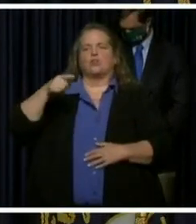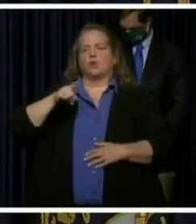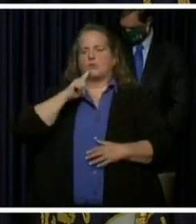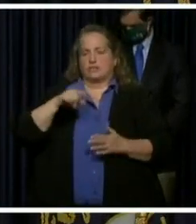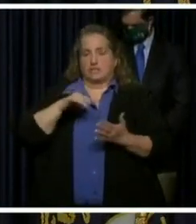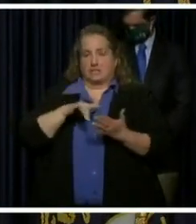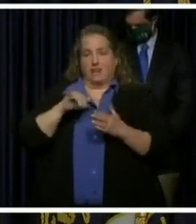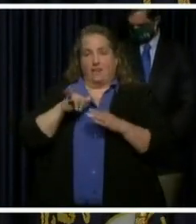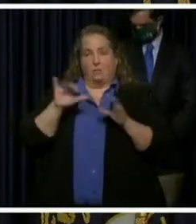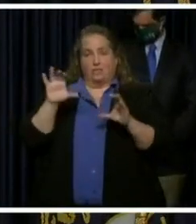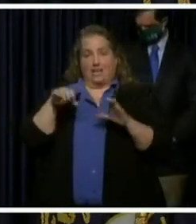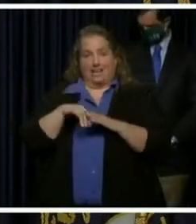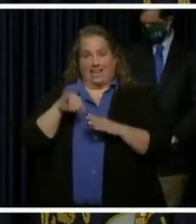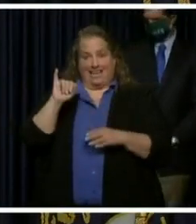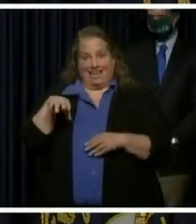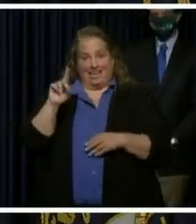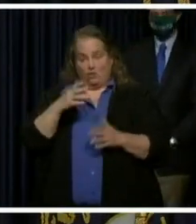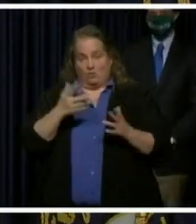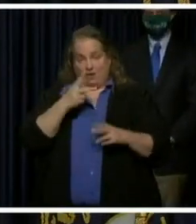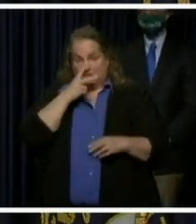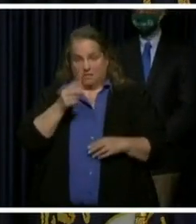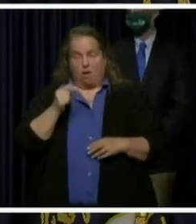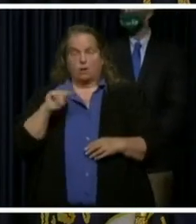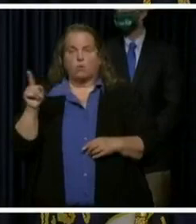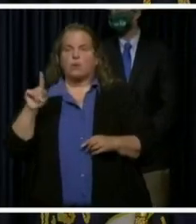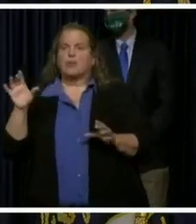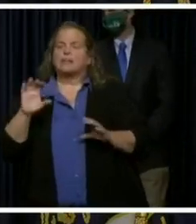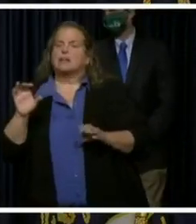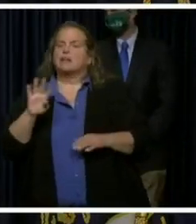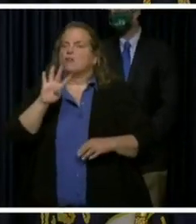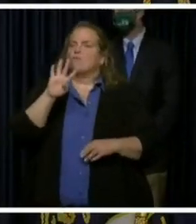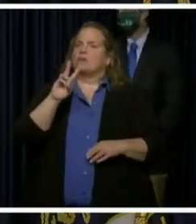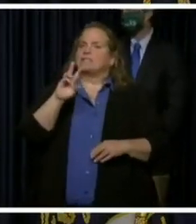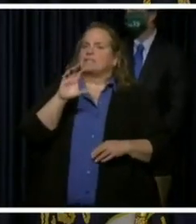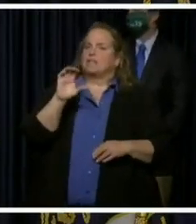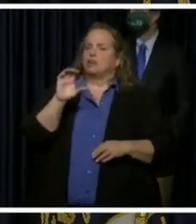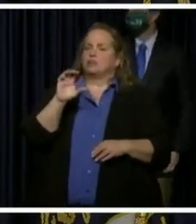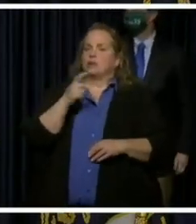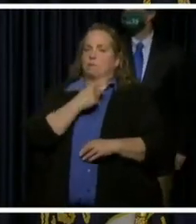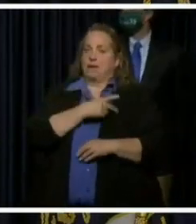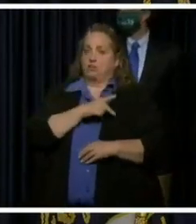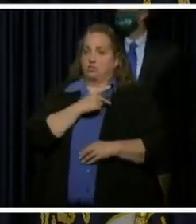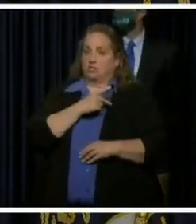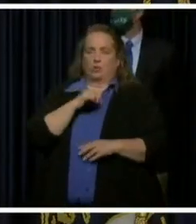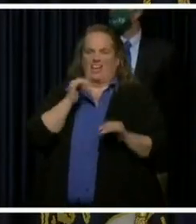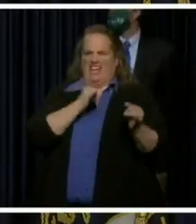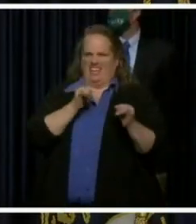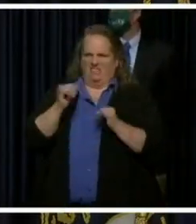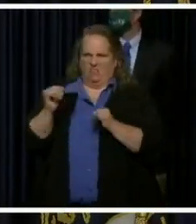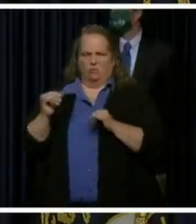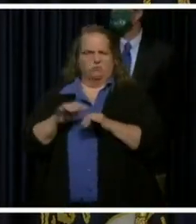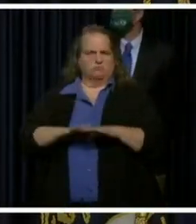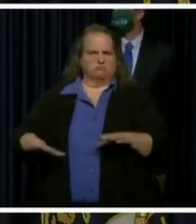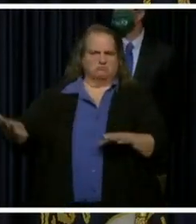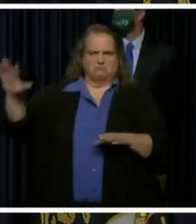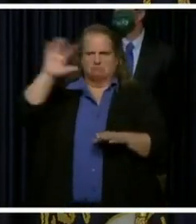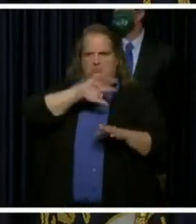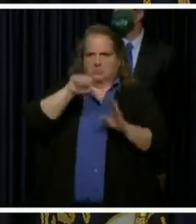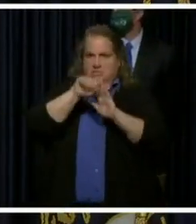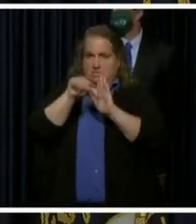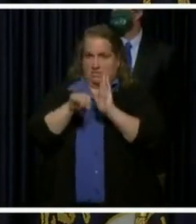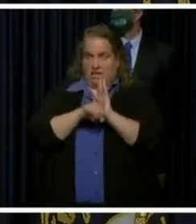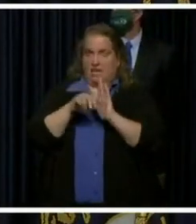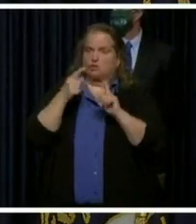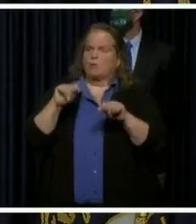study that was done in Indiana, and you may have seen that, where they did 4,600 patients or individuals scattered throughout the state